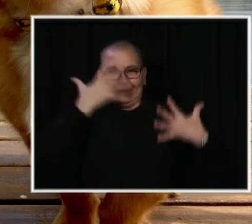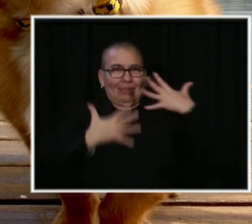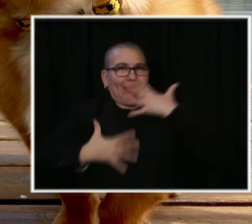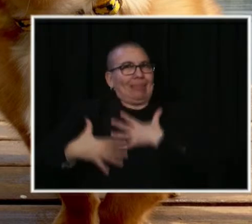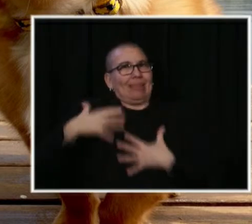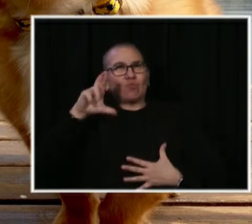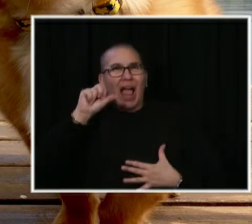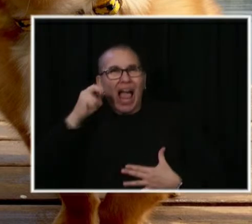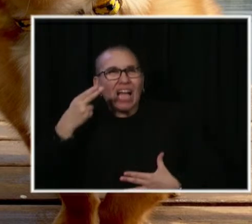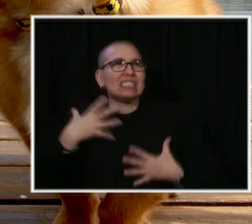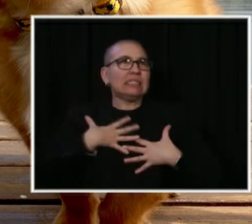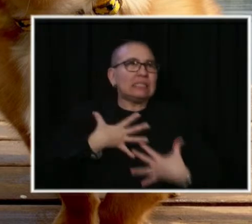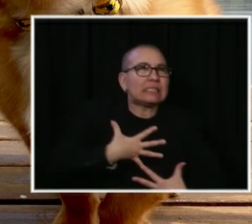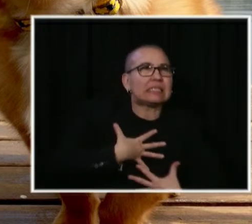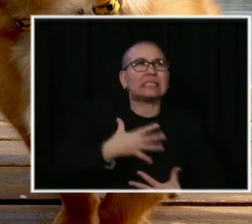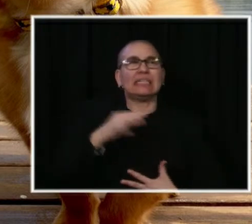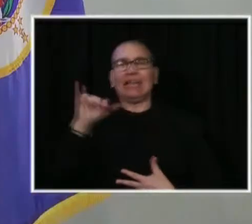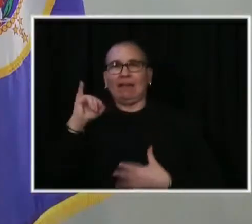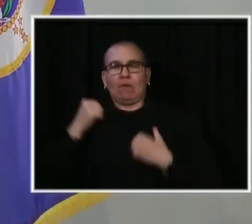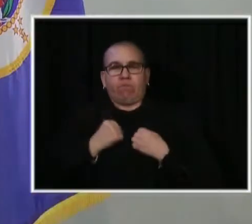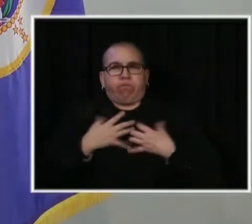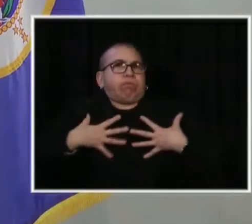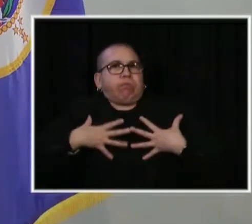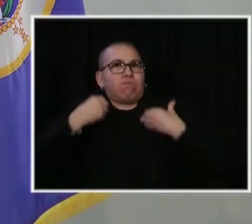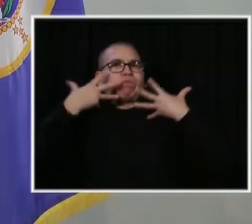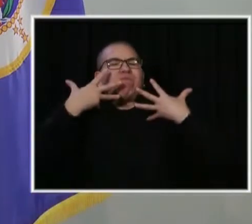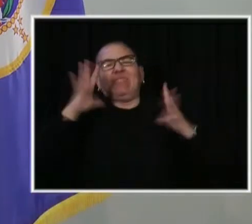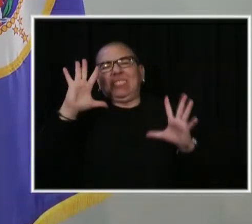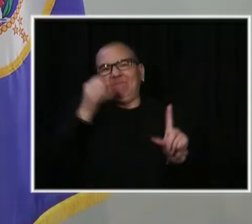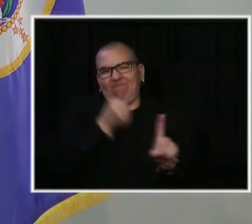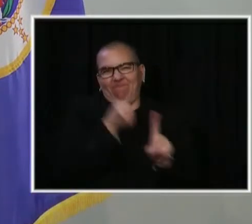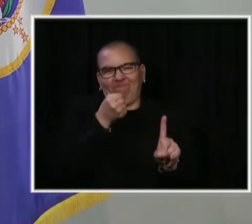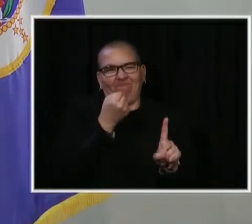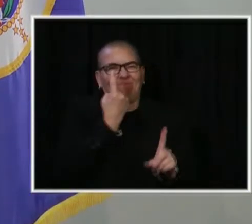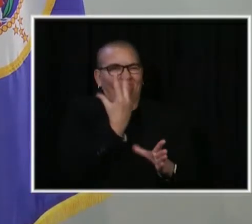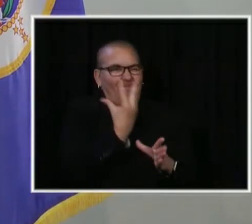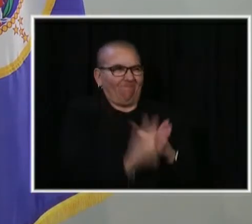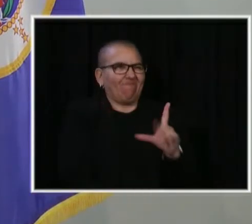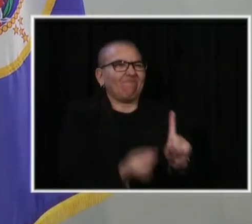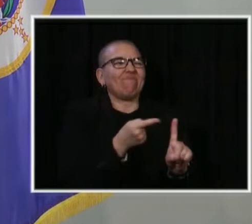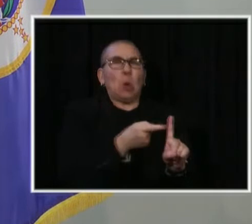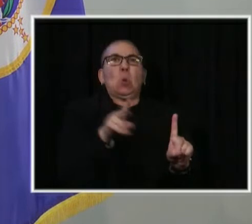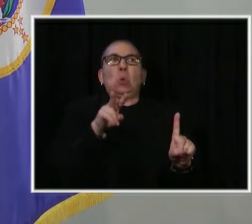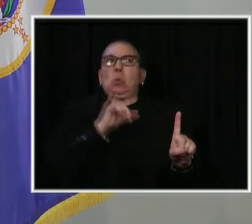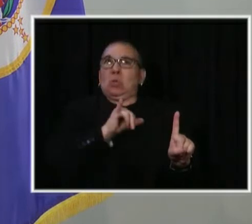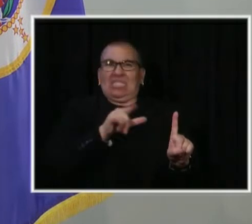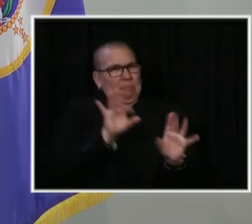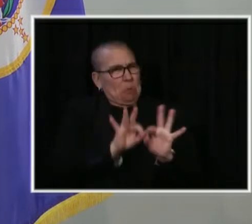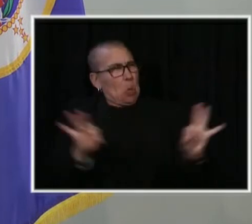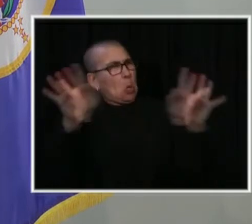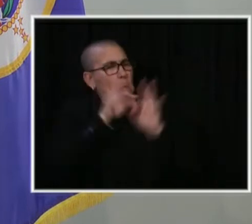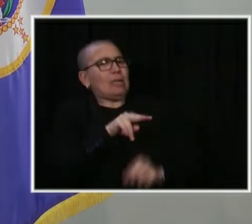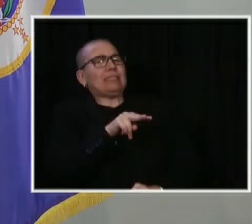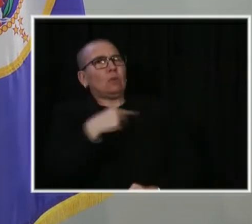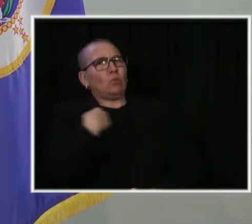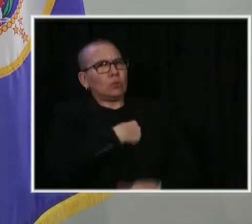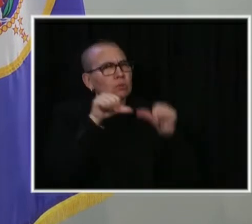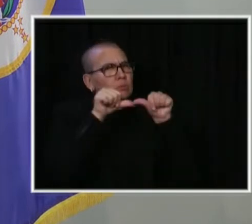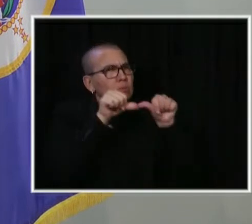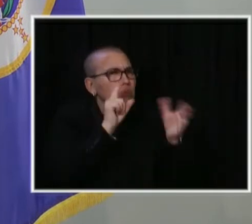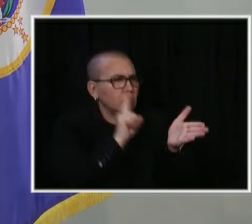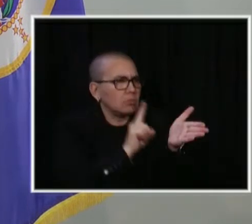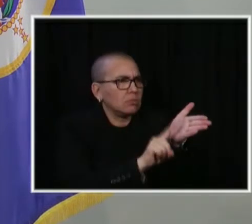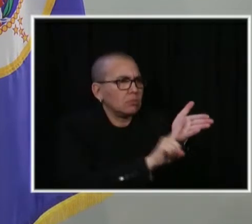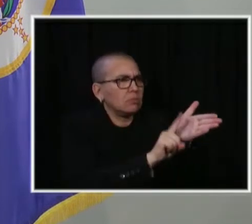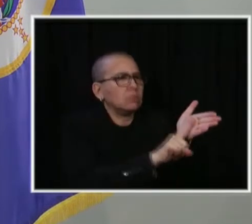puts it before Memorial Day weekend. That's going to be an important date for many of us. It's going to be a time to reflect on those we lost this